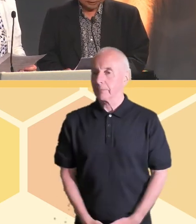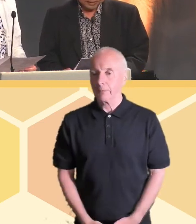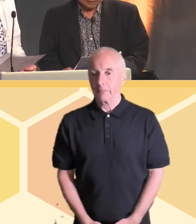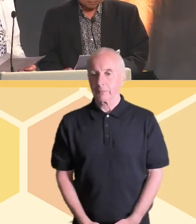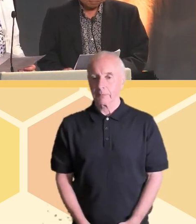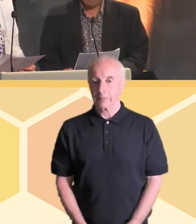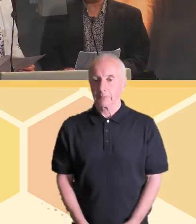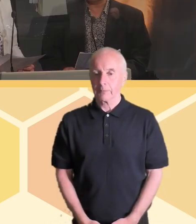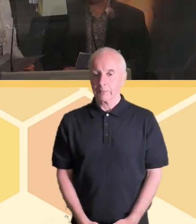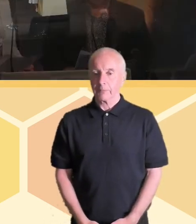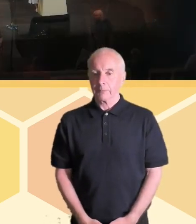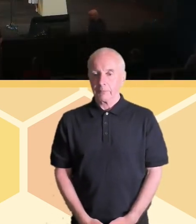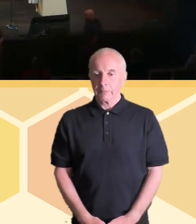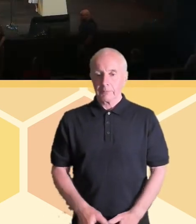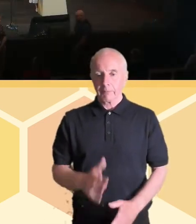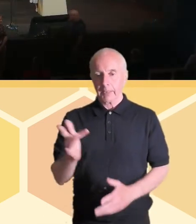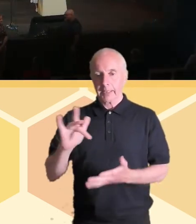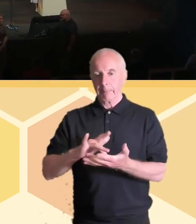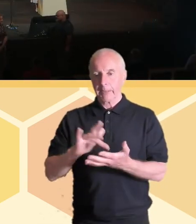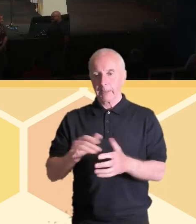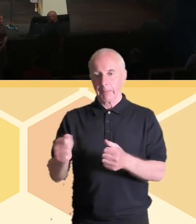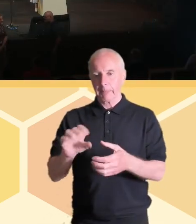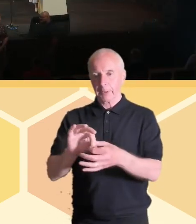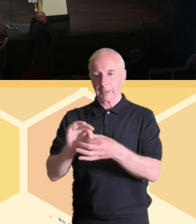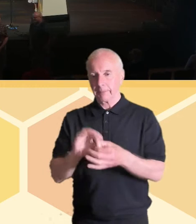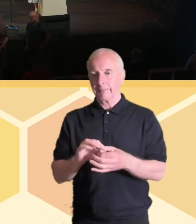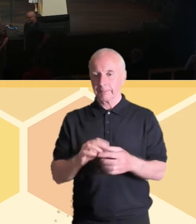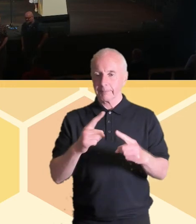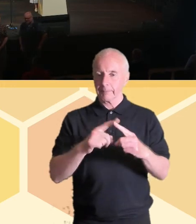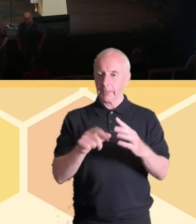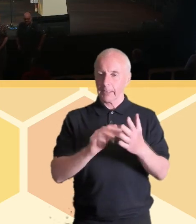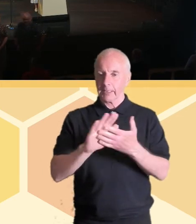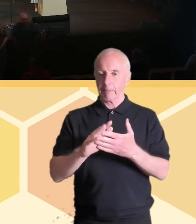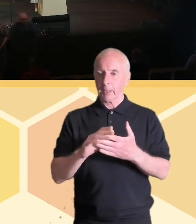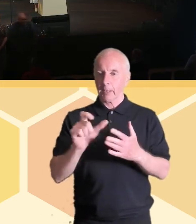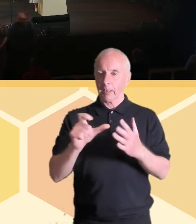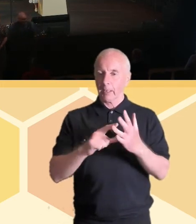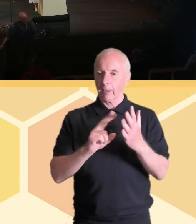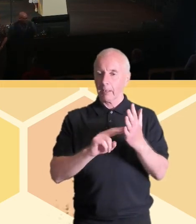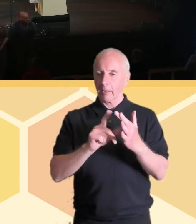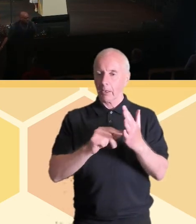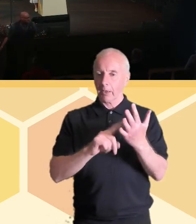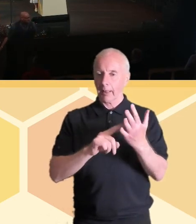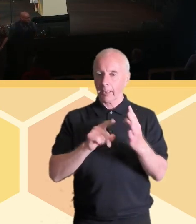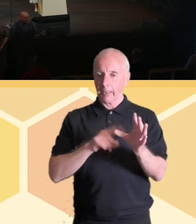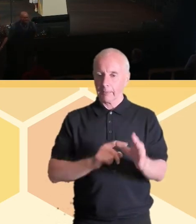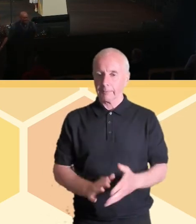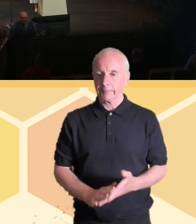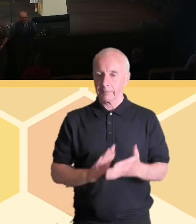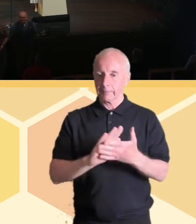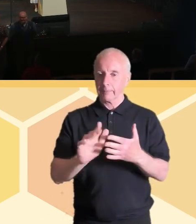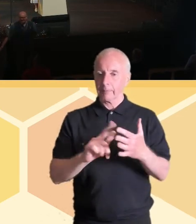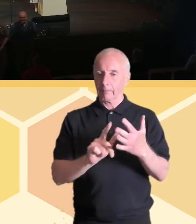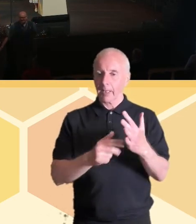East Midland Baptist Association, Mrs. Elizabeth Connolly,